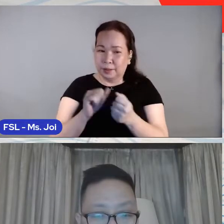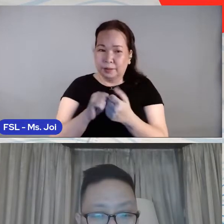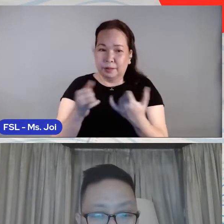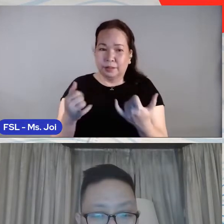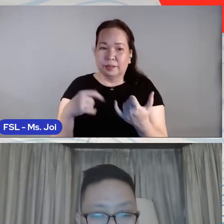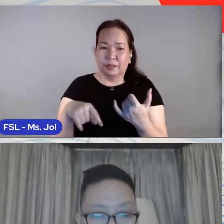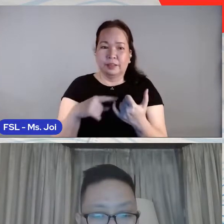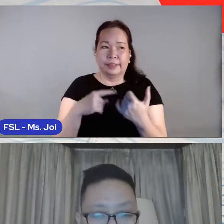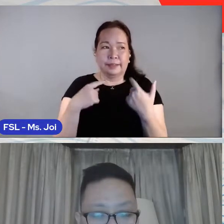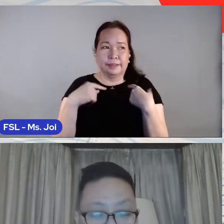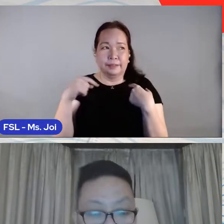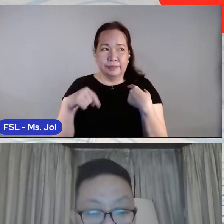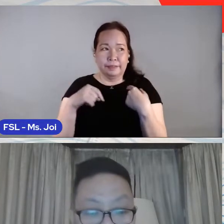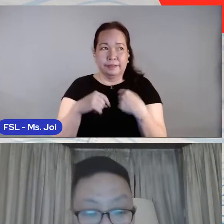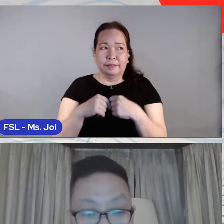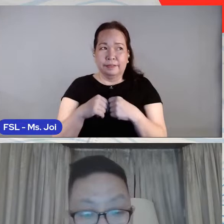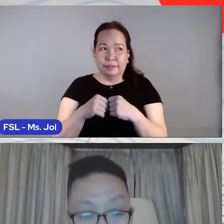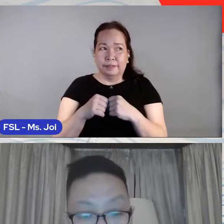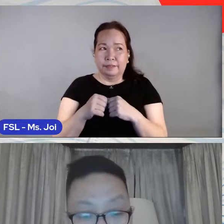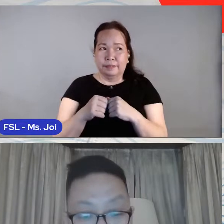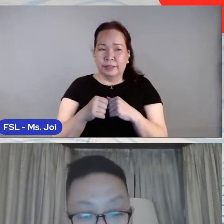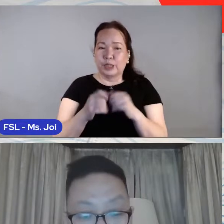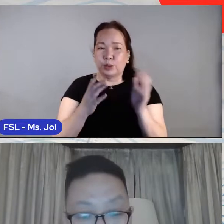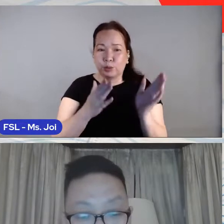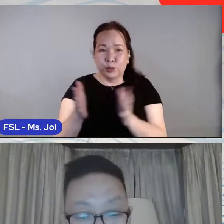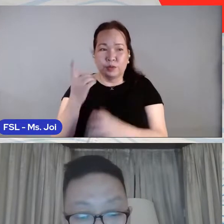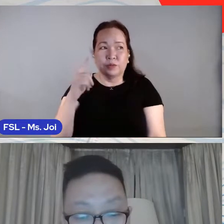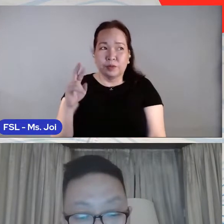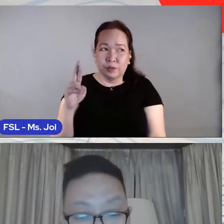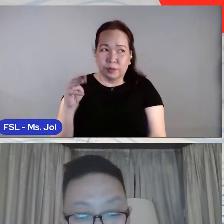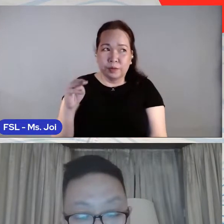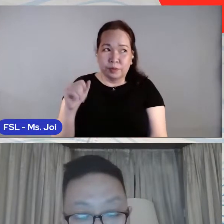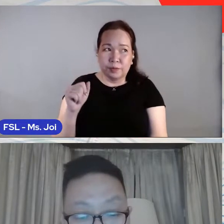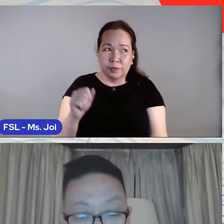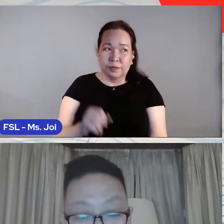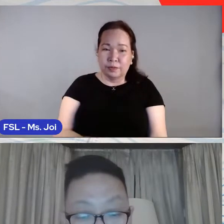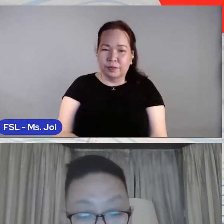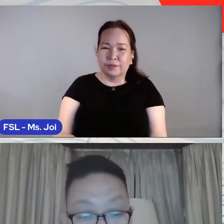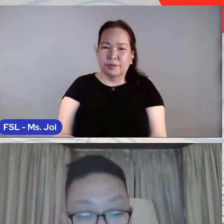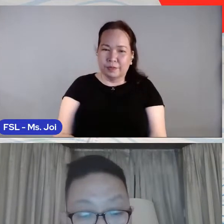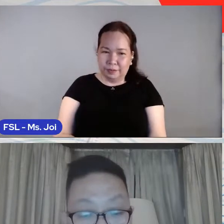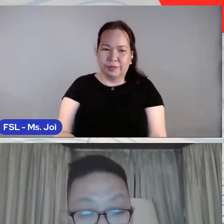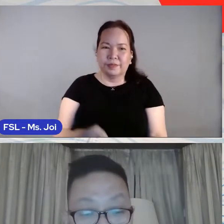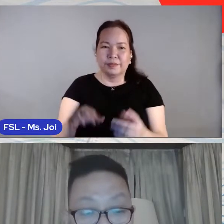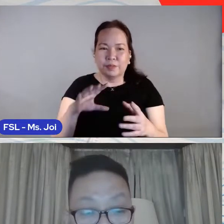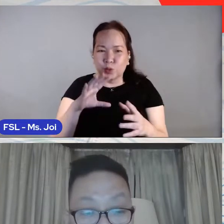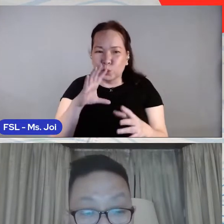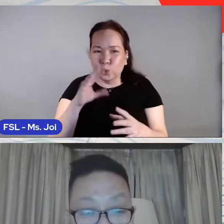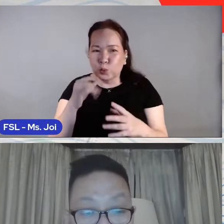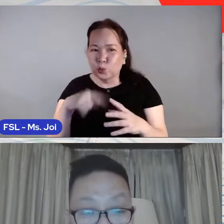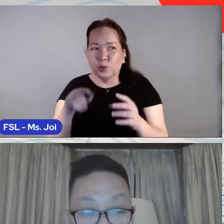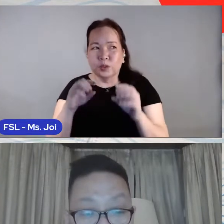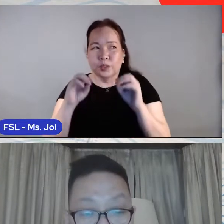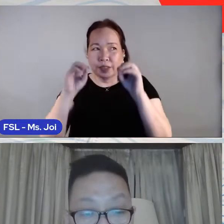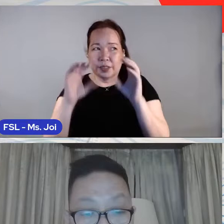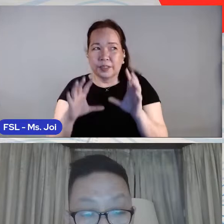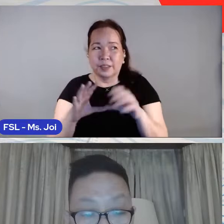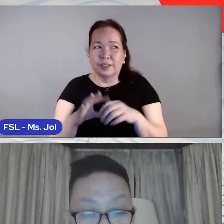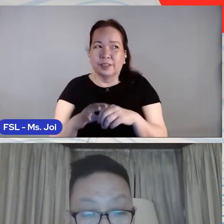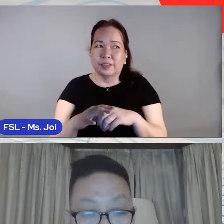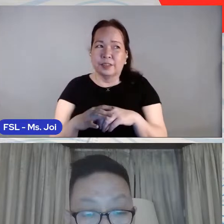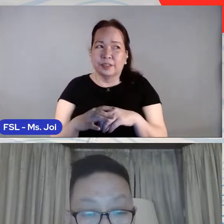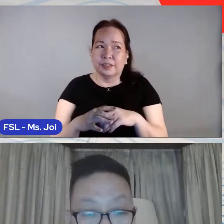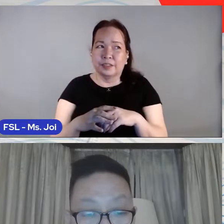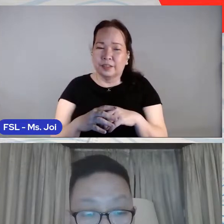namin dito in preparing for the RMA and in conducting the RMA. So sa mga ating public school teachers, sa ating mga